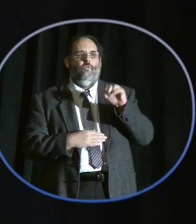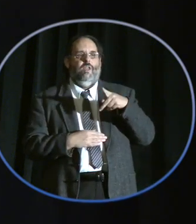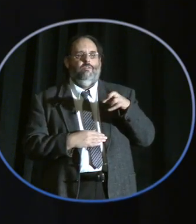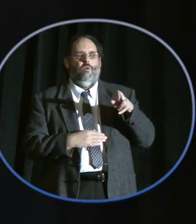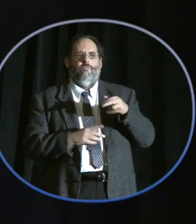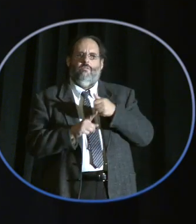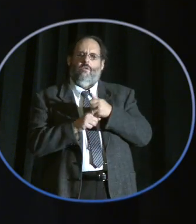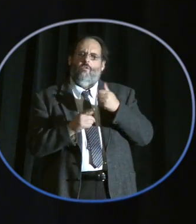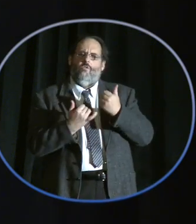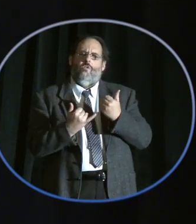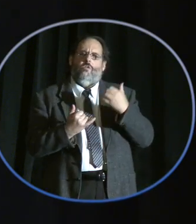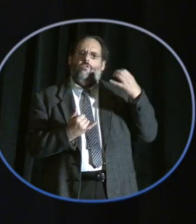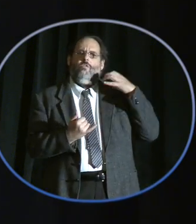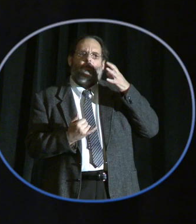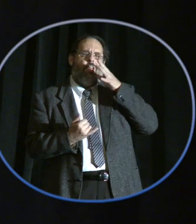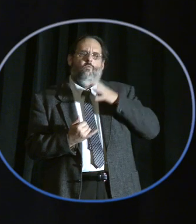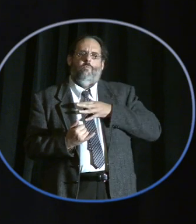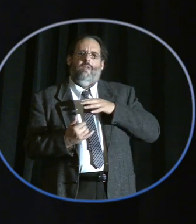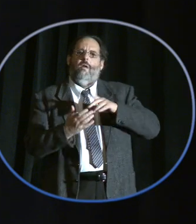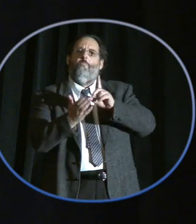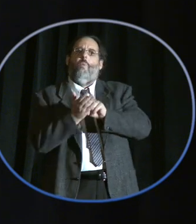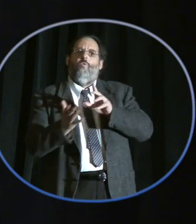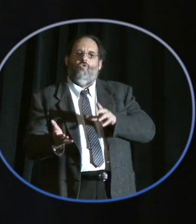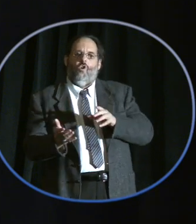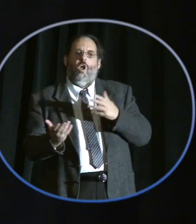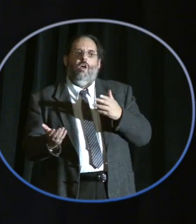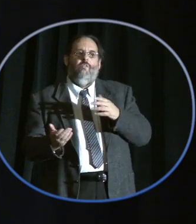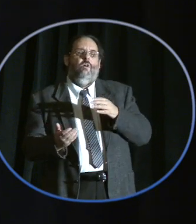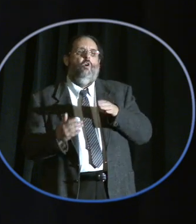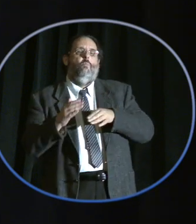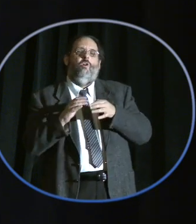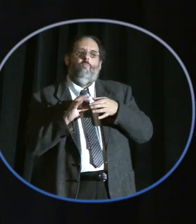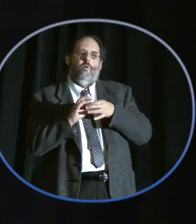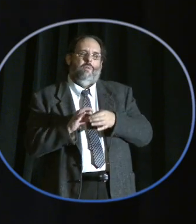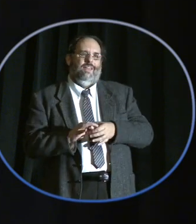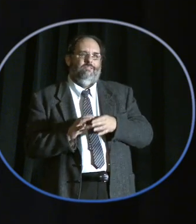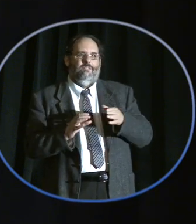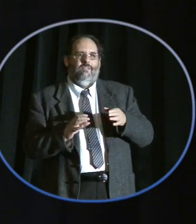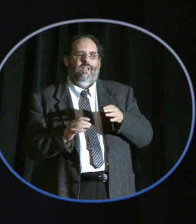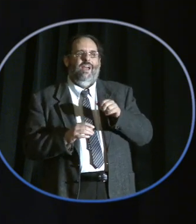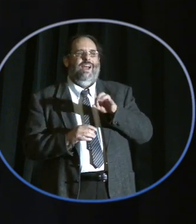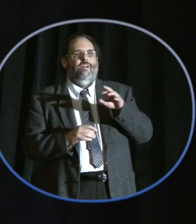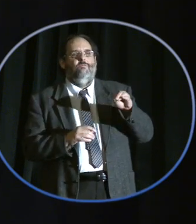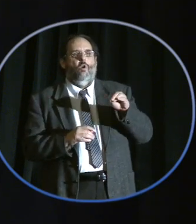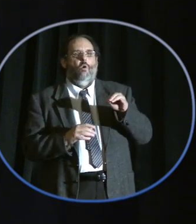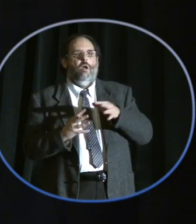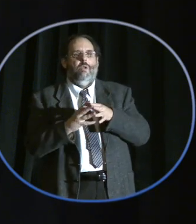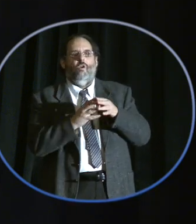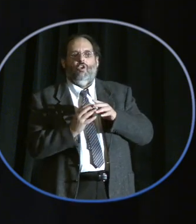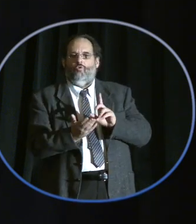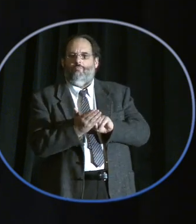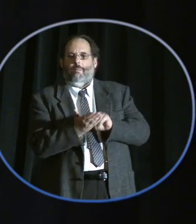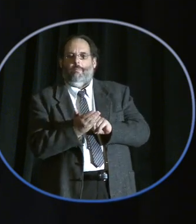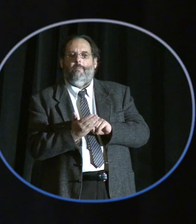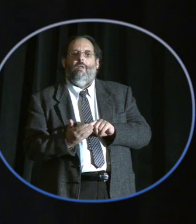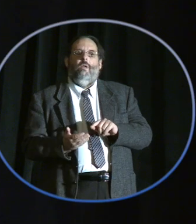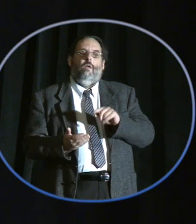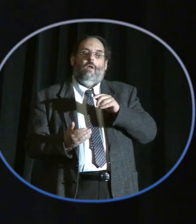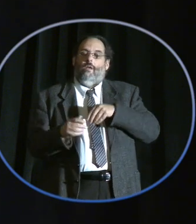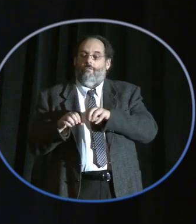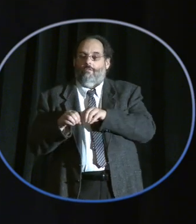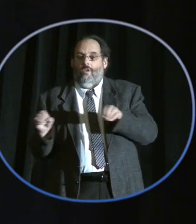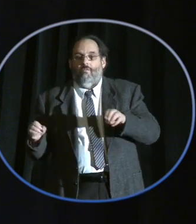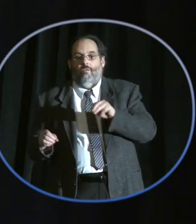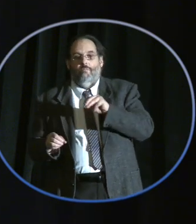the current chairwoman and publisher of the Baltimore-based Afro-American newspapers. She holds degrees